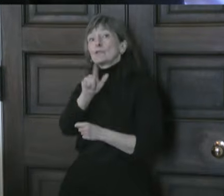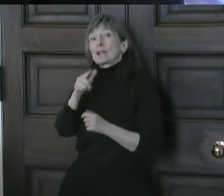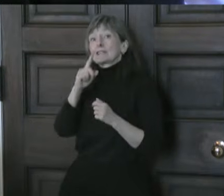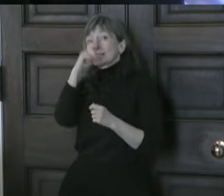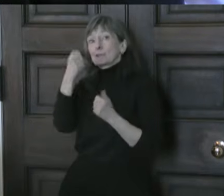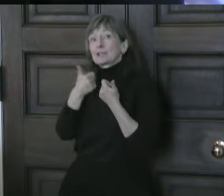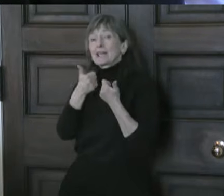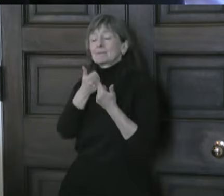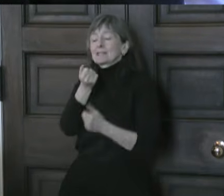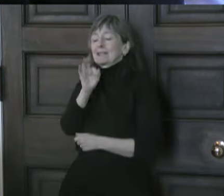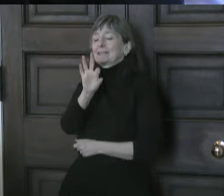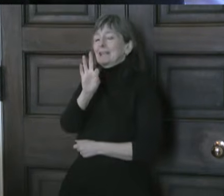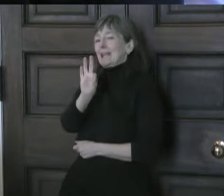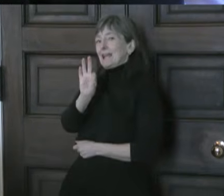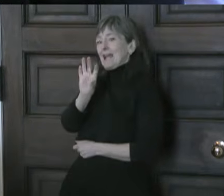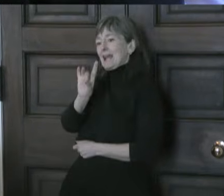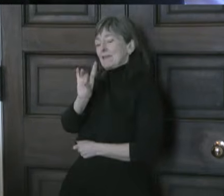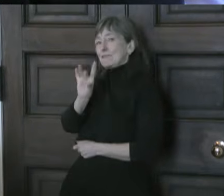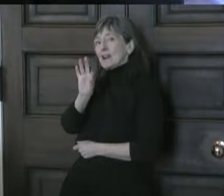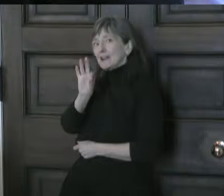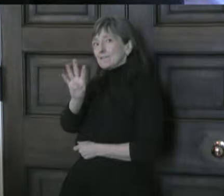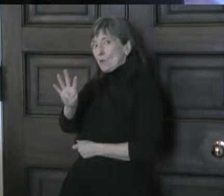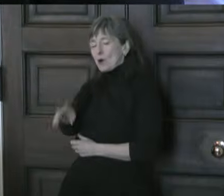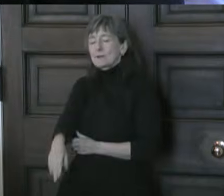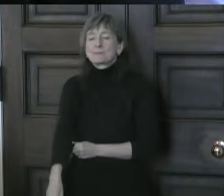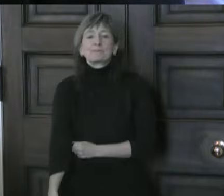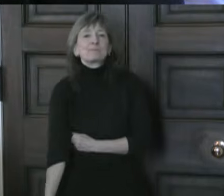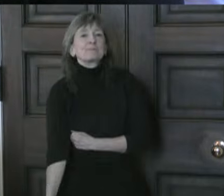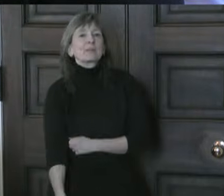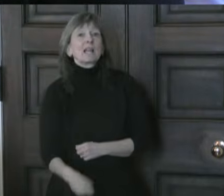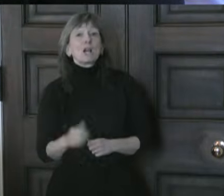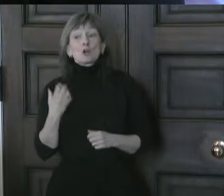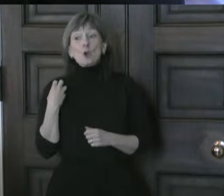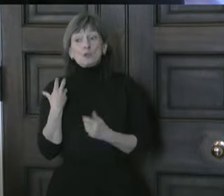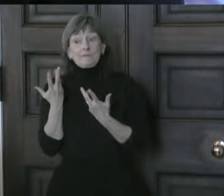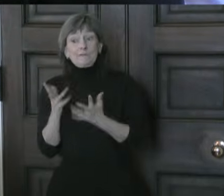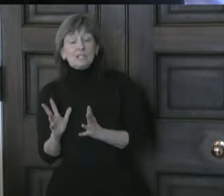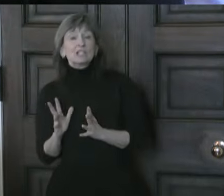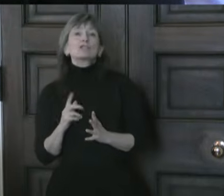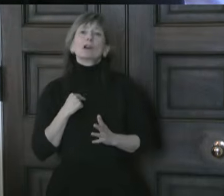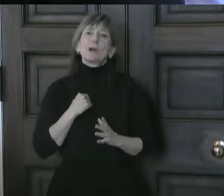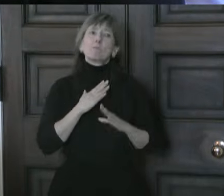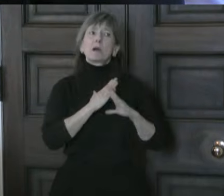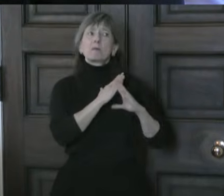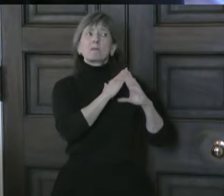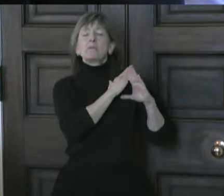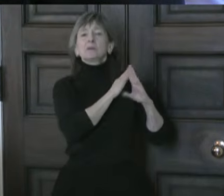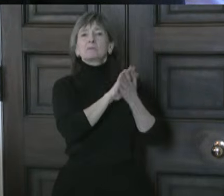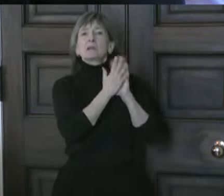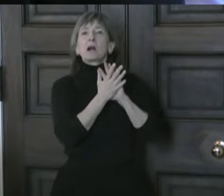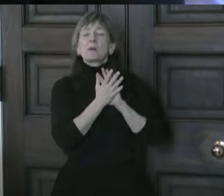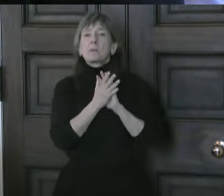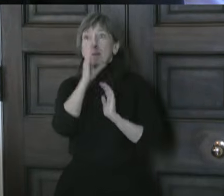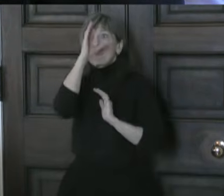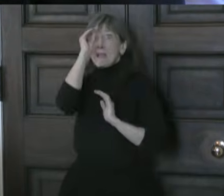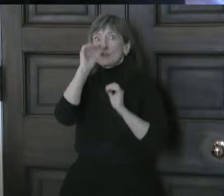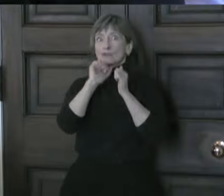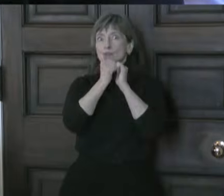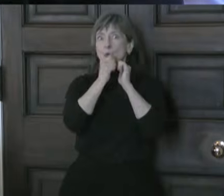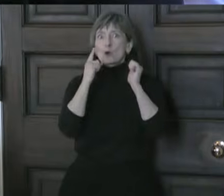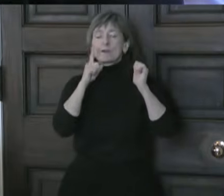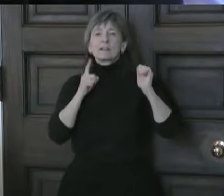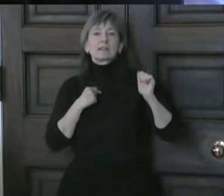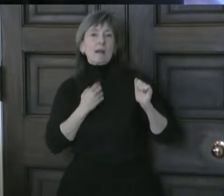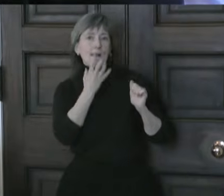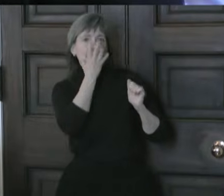Summer Games. When her coaching career ended, Ms. Winters broke barriers as an umpire in a male-dominated sport,